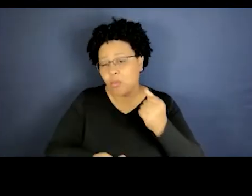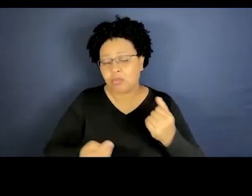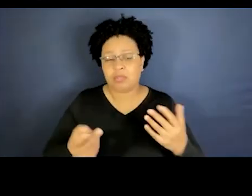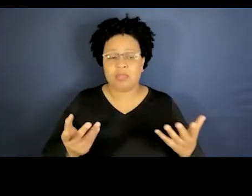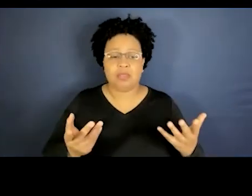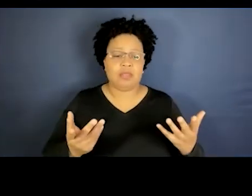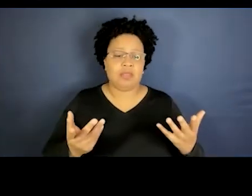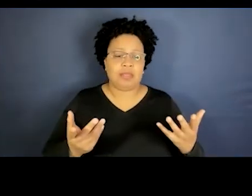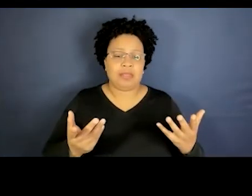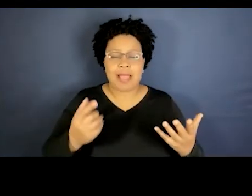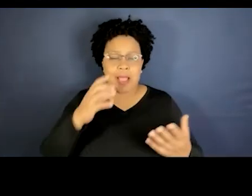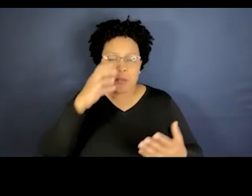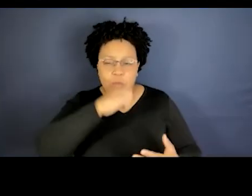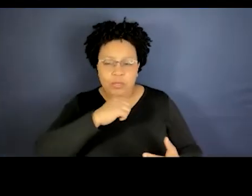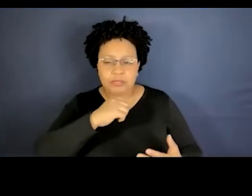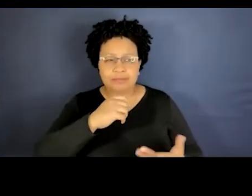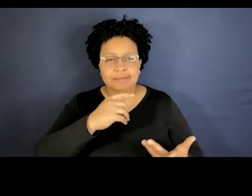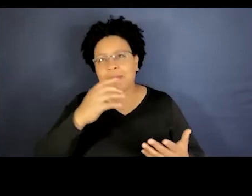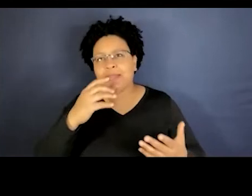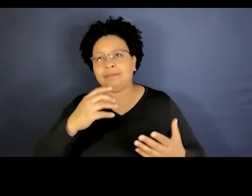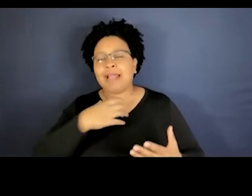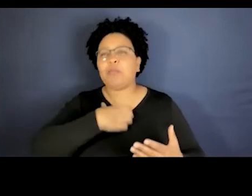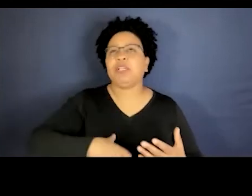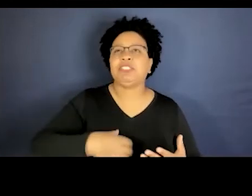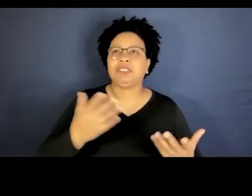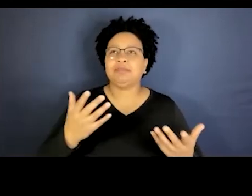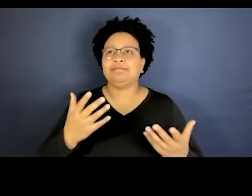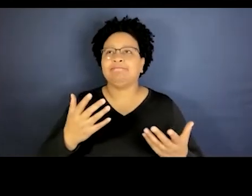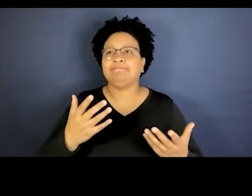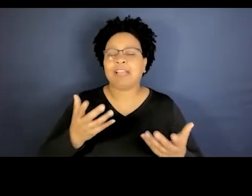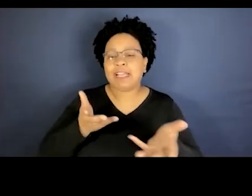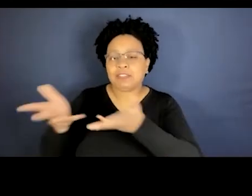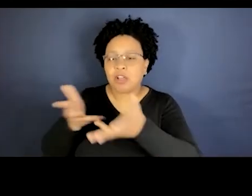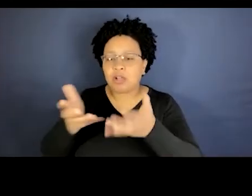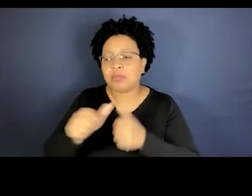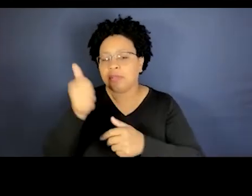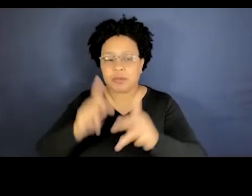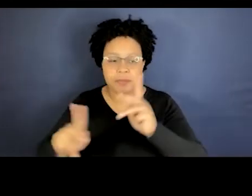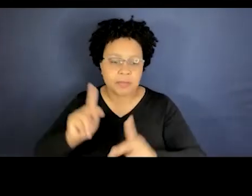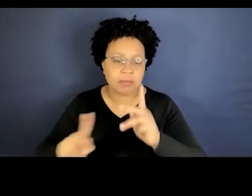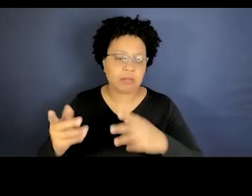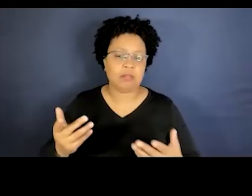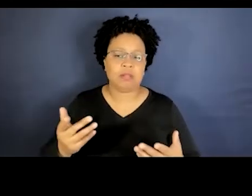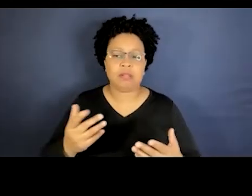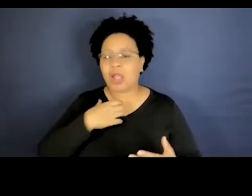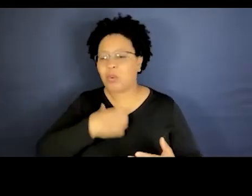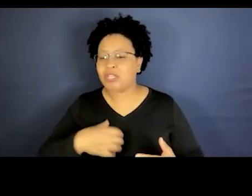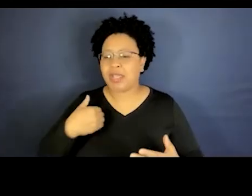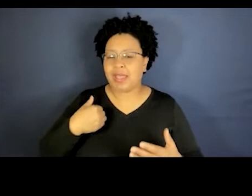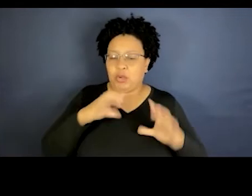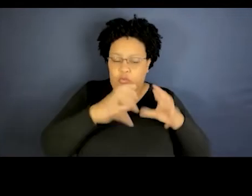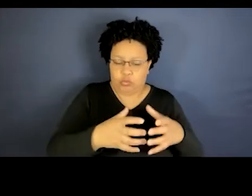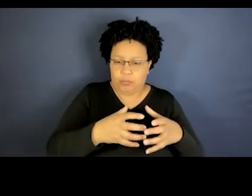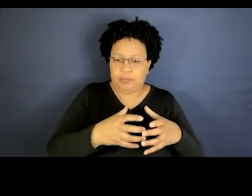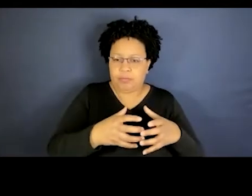talked to more people. I wish I had had a group when Ashley was a lot younger, so that I would become more familiar with what to